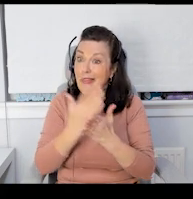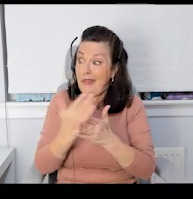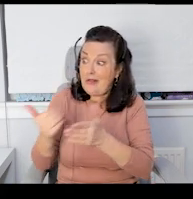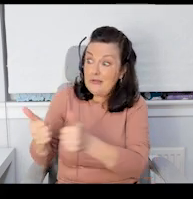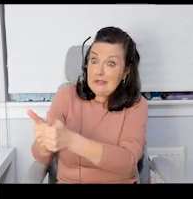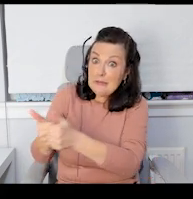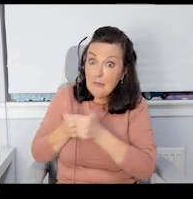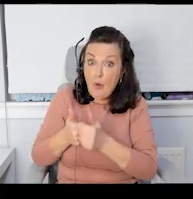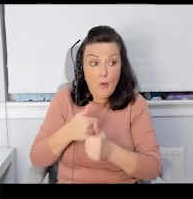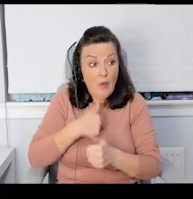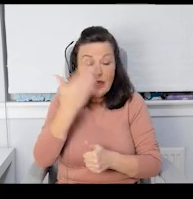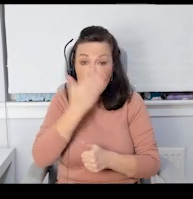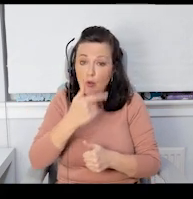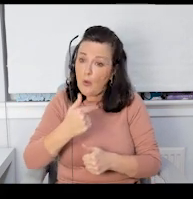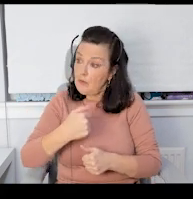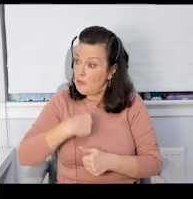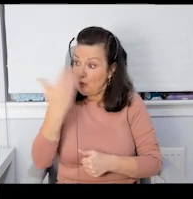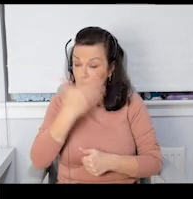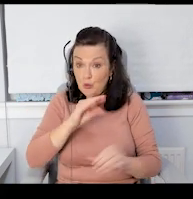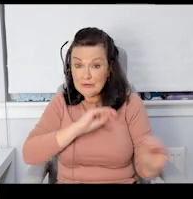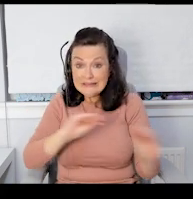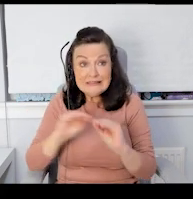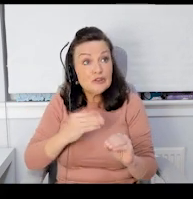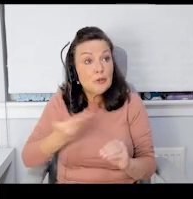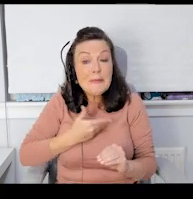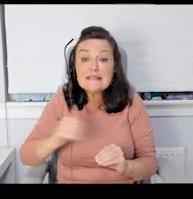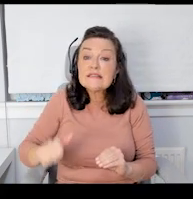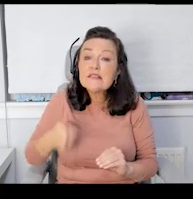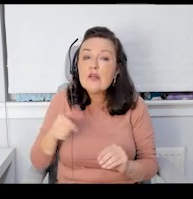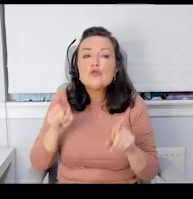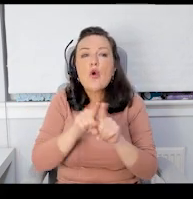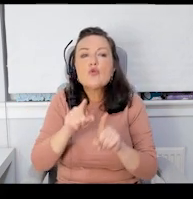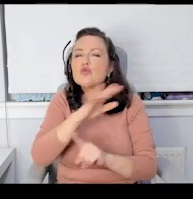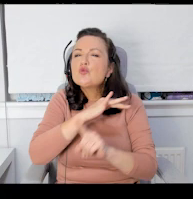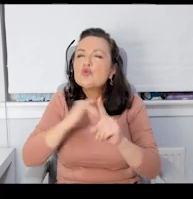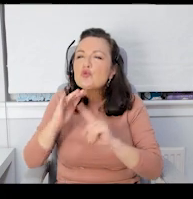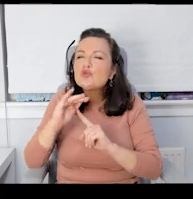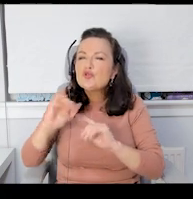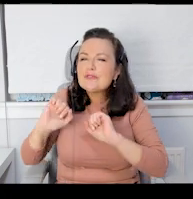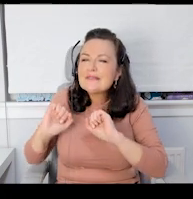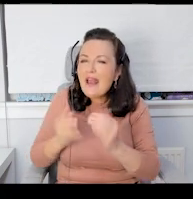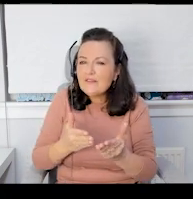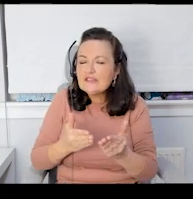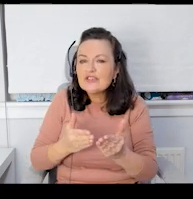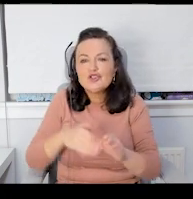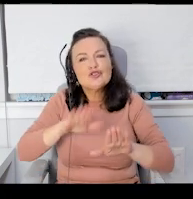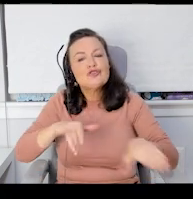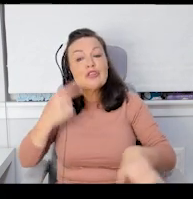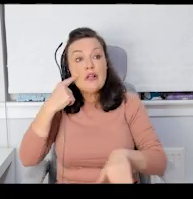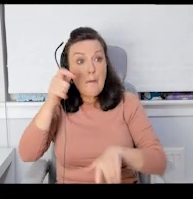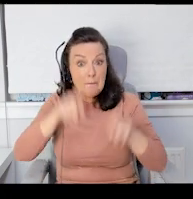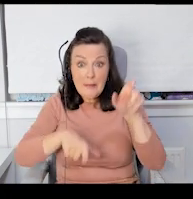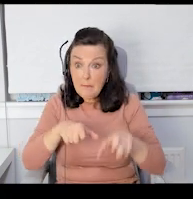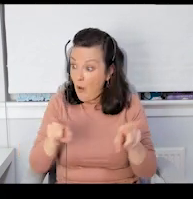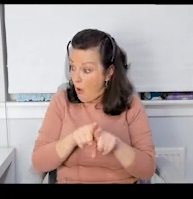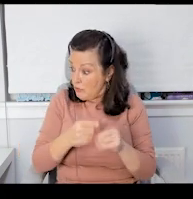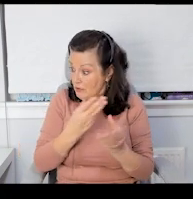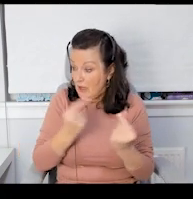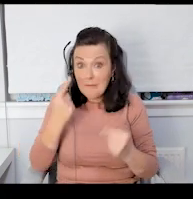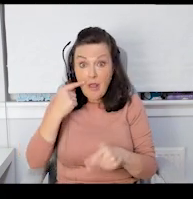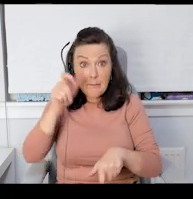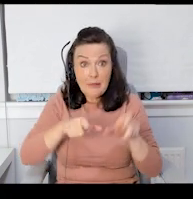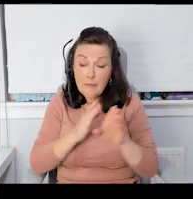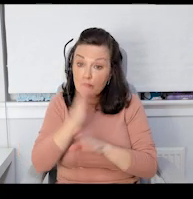We deliver business skills in school and also social services, children and young people. We also send young people